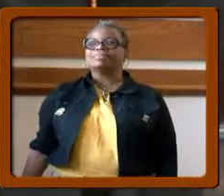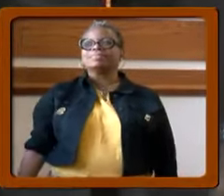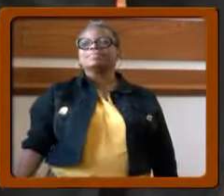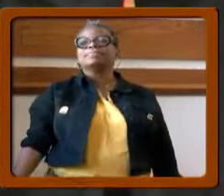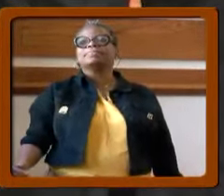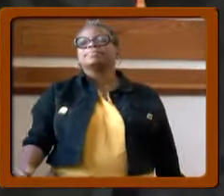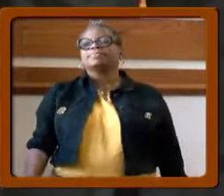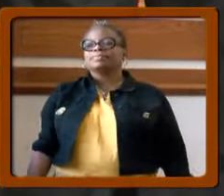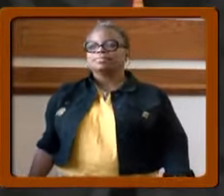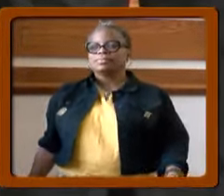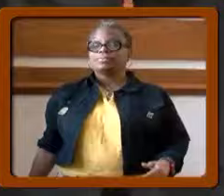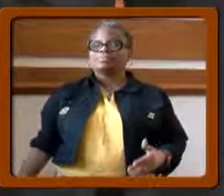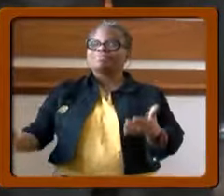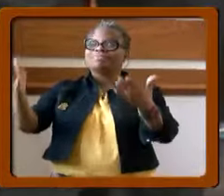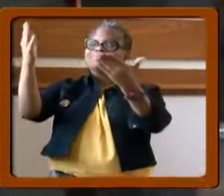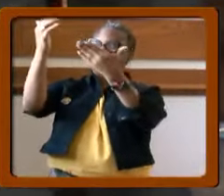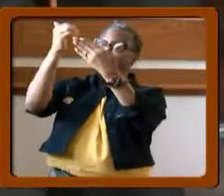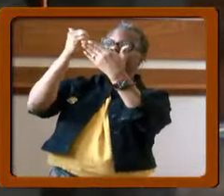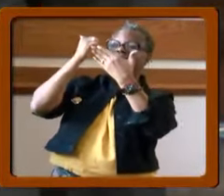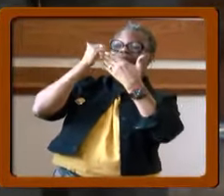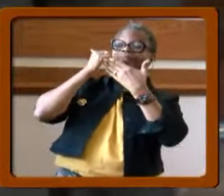Hey, you made a way.